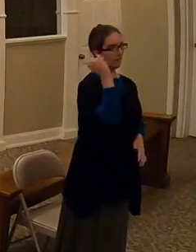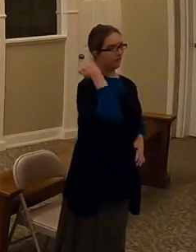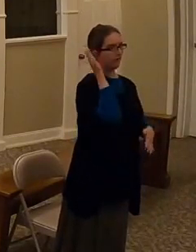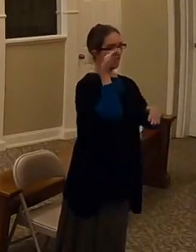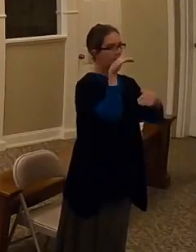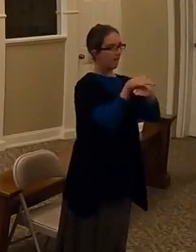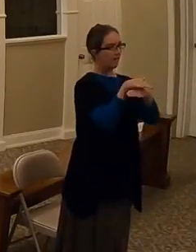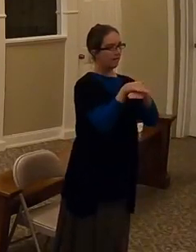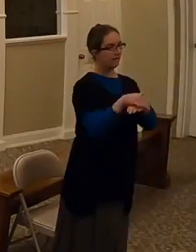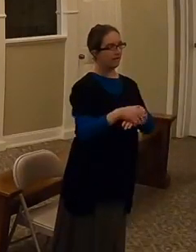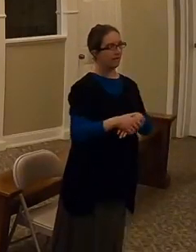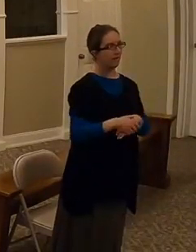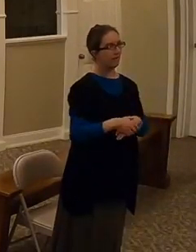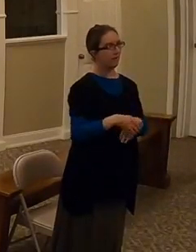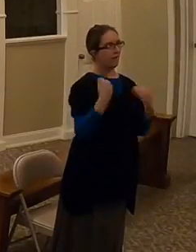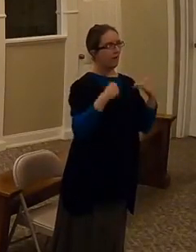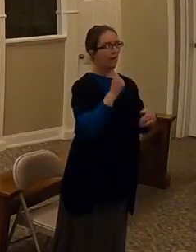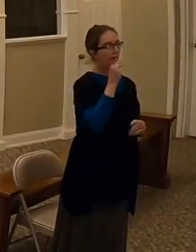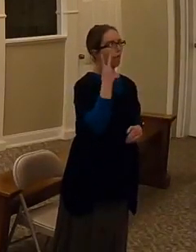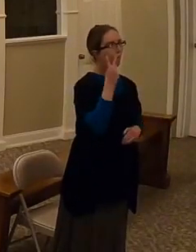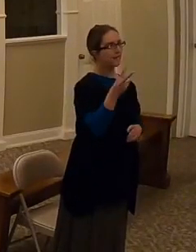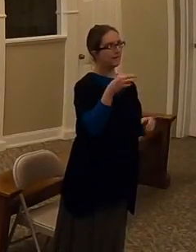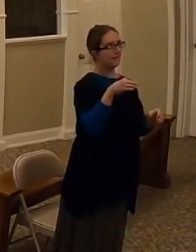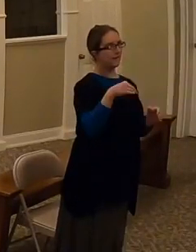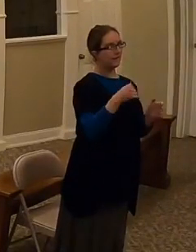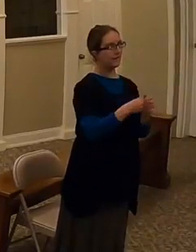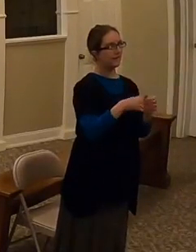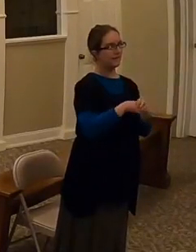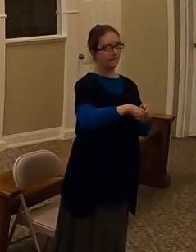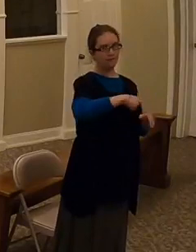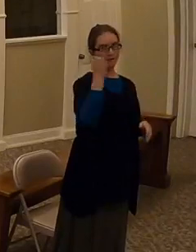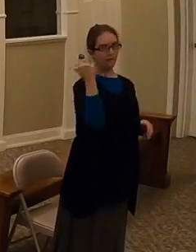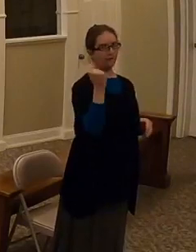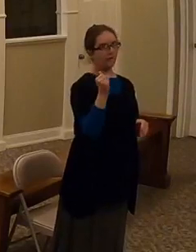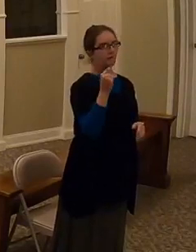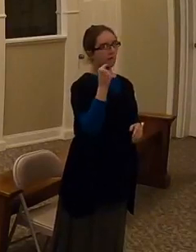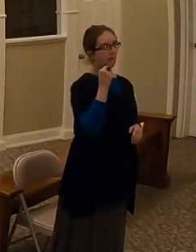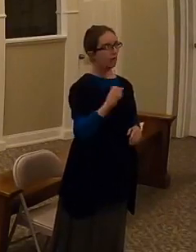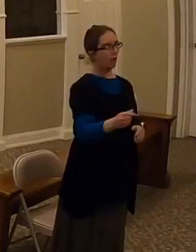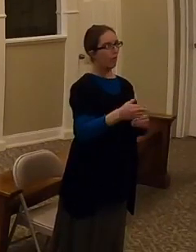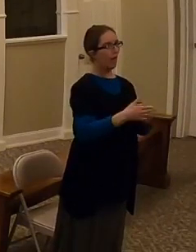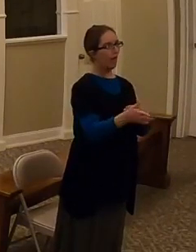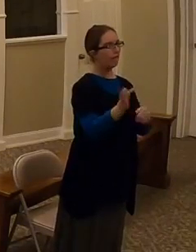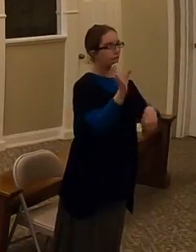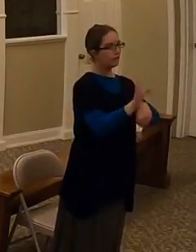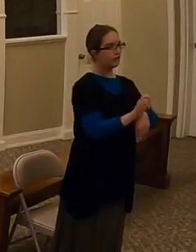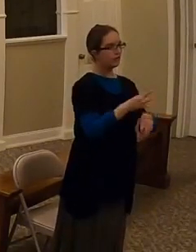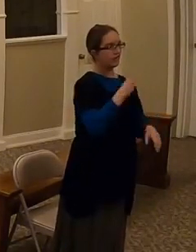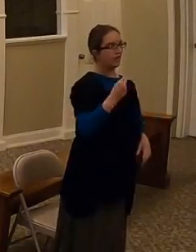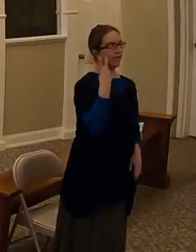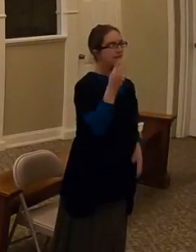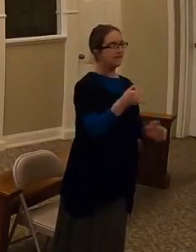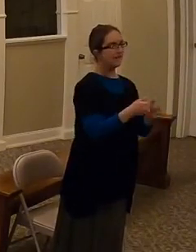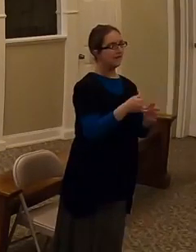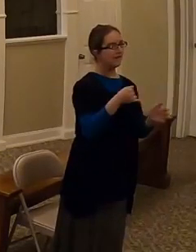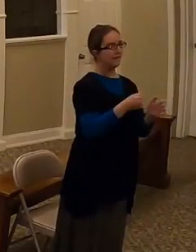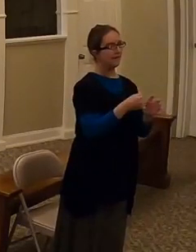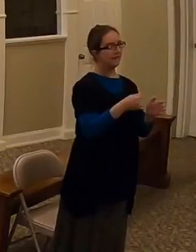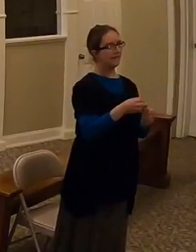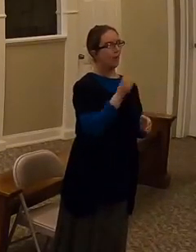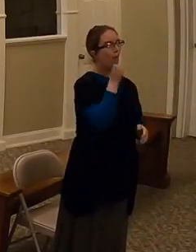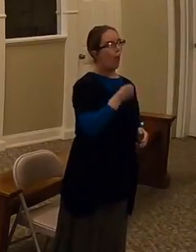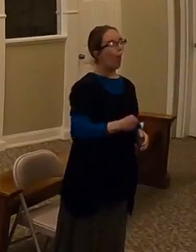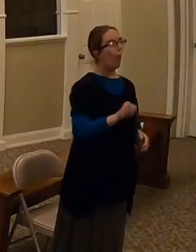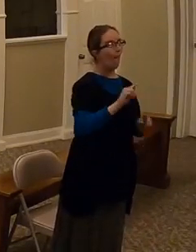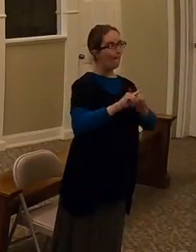Hallelujah. If you haven't seen it, it's in the fellowship hall. You can go back after service and look at it. Amen. It's a